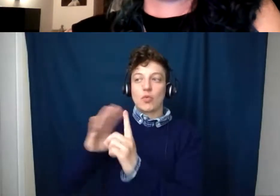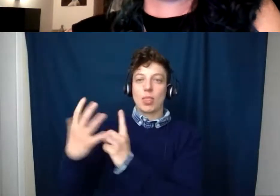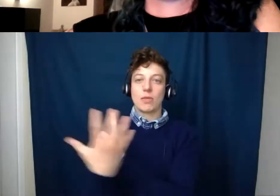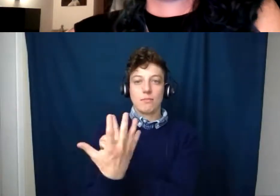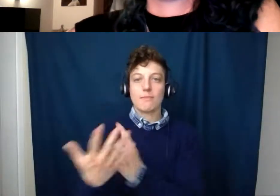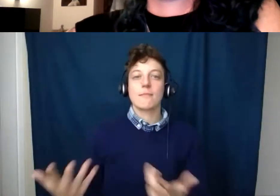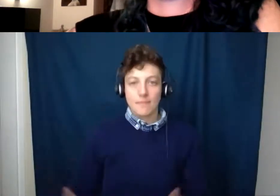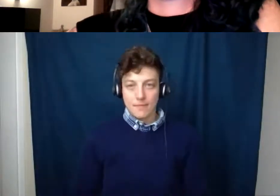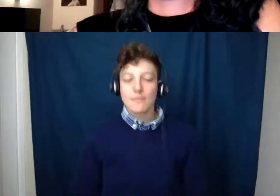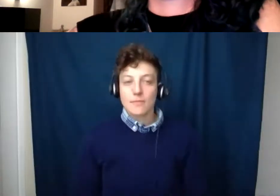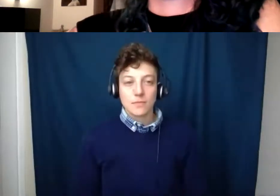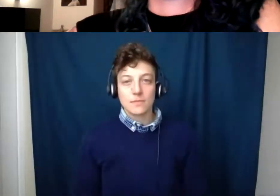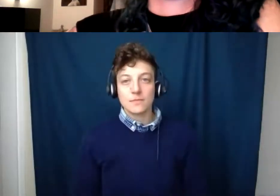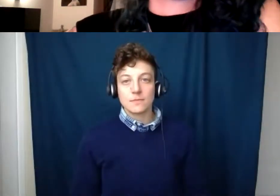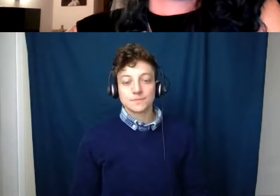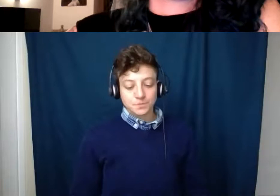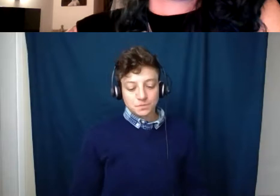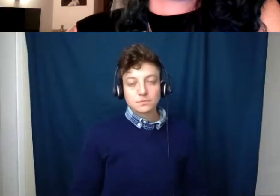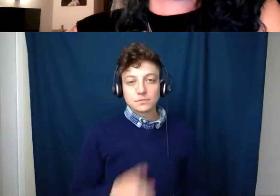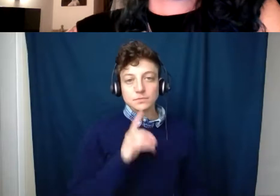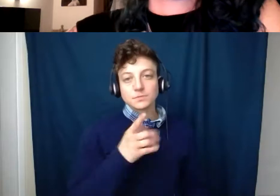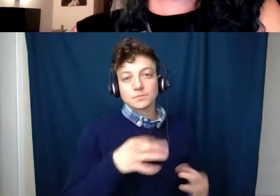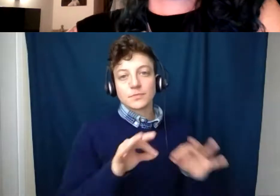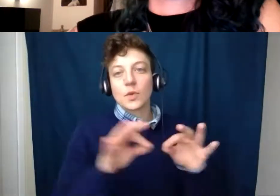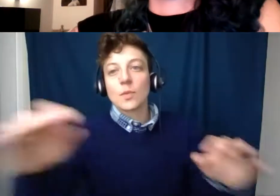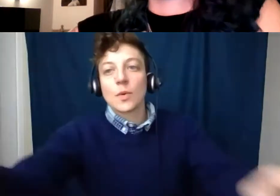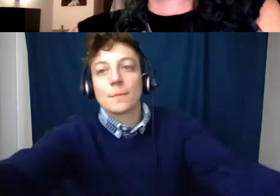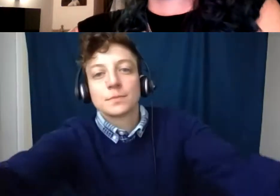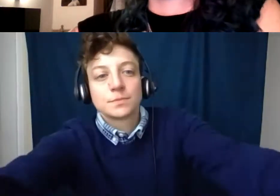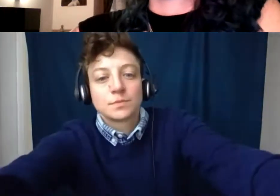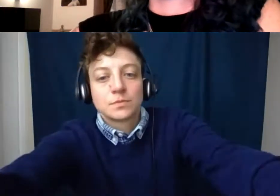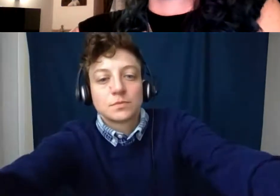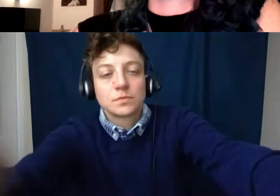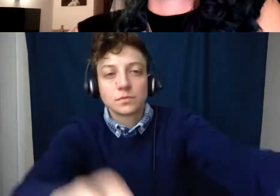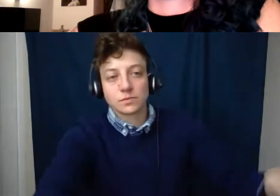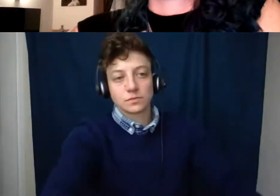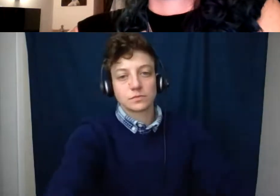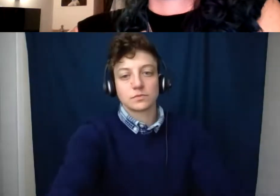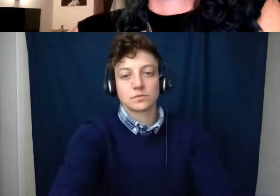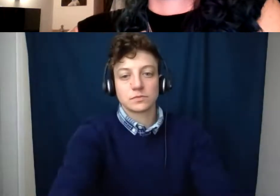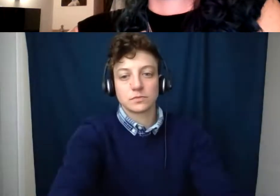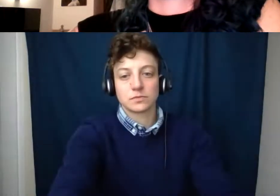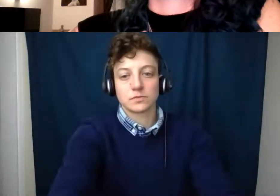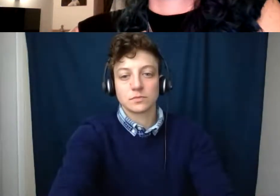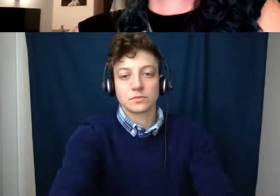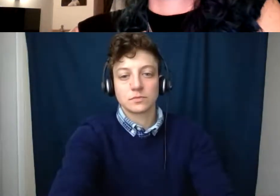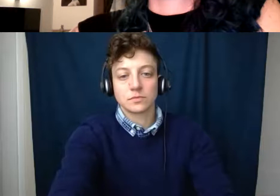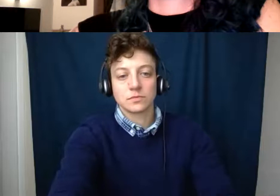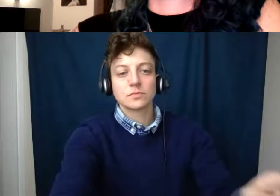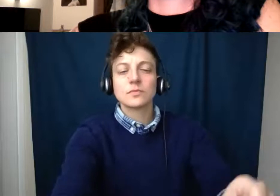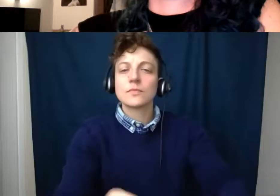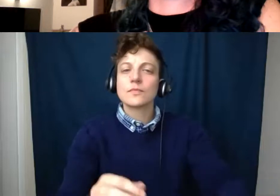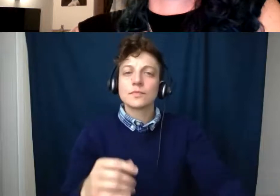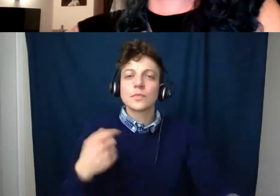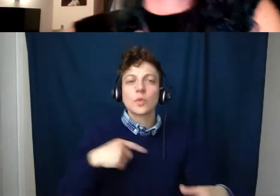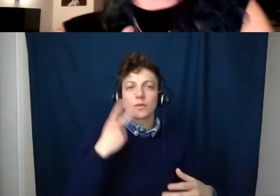really important, Ashley, is like kind of the NIMBY approach that we've seen really strongly with safe house, especially. So, not